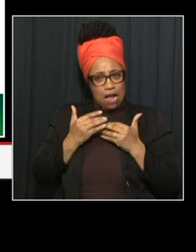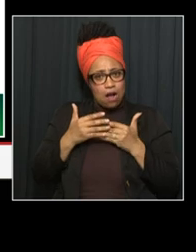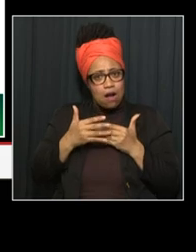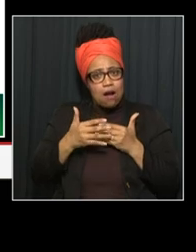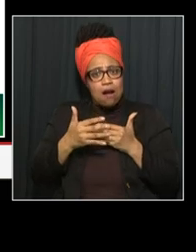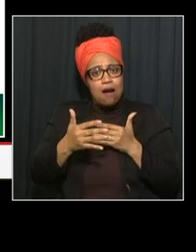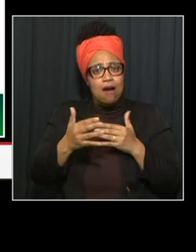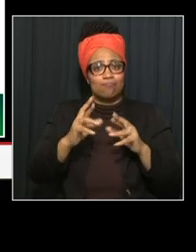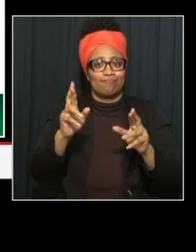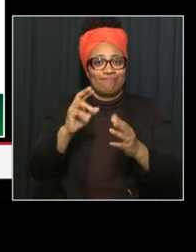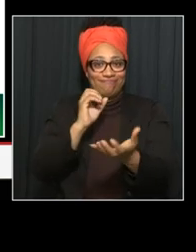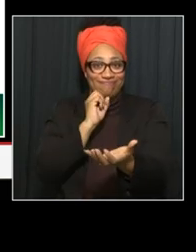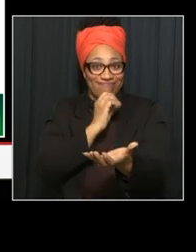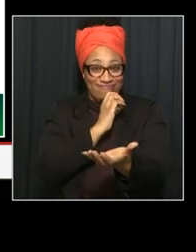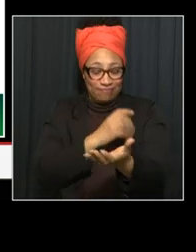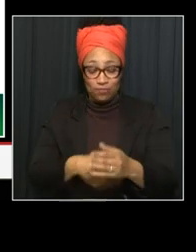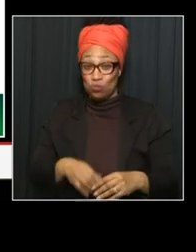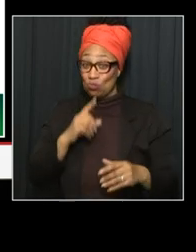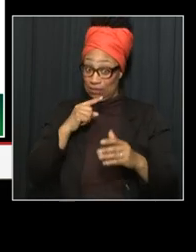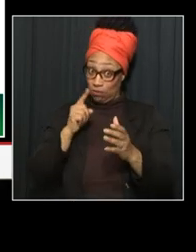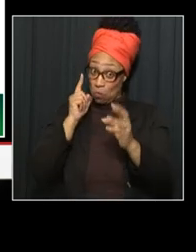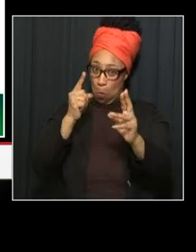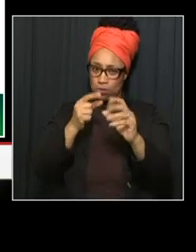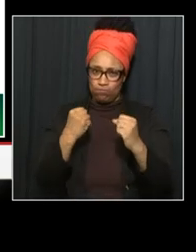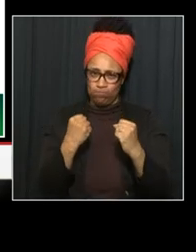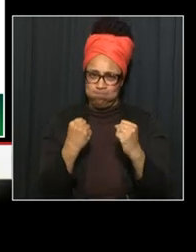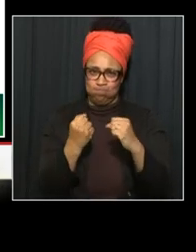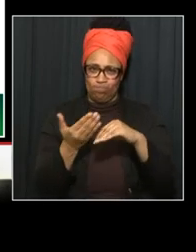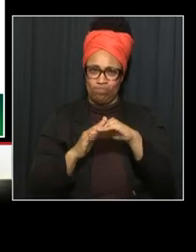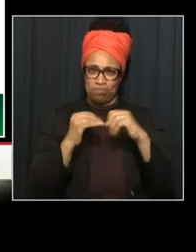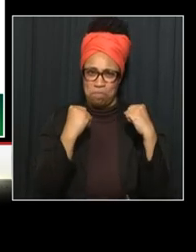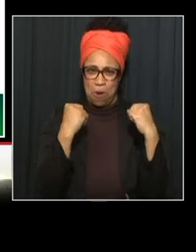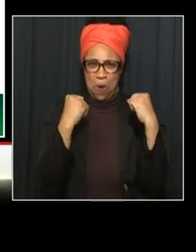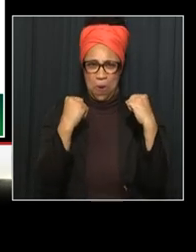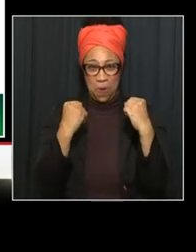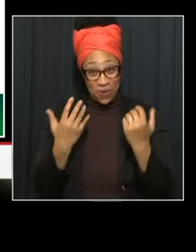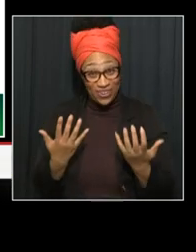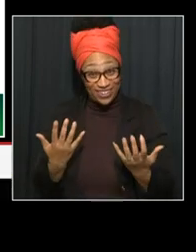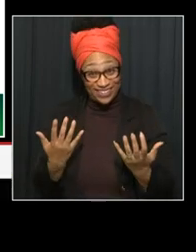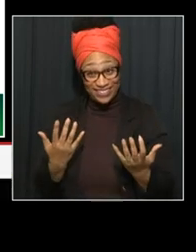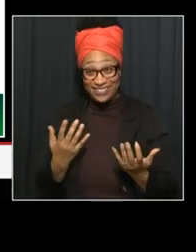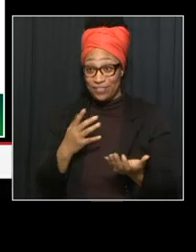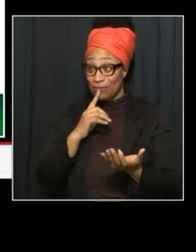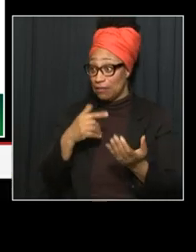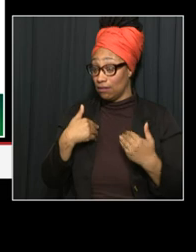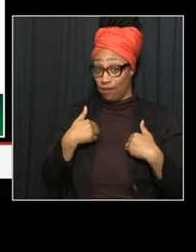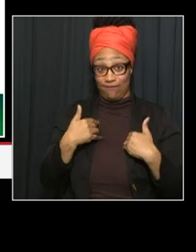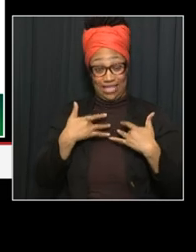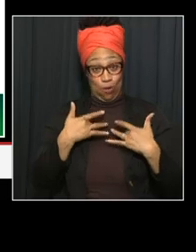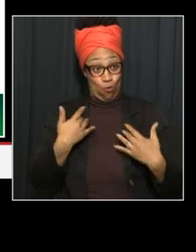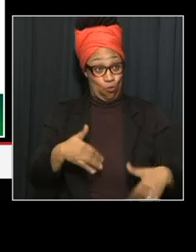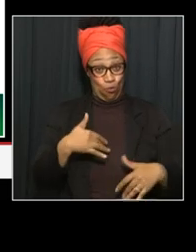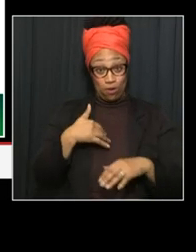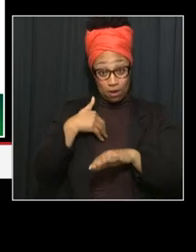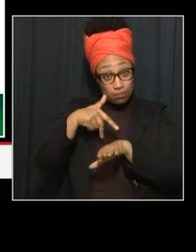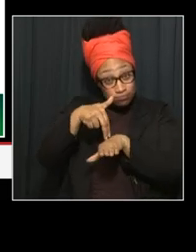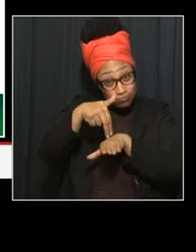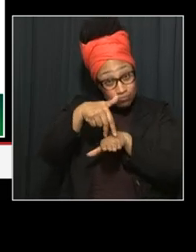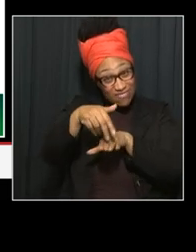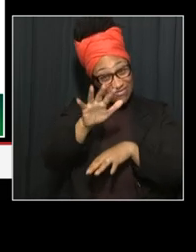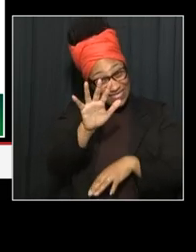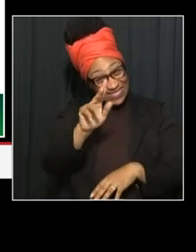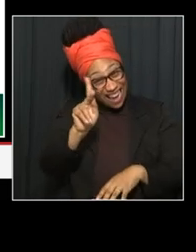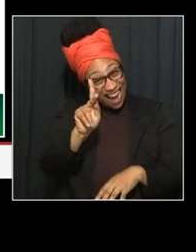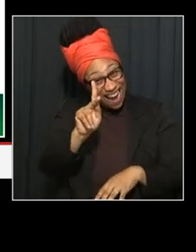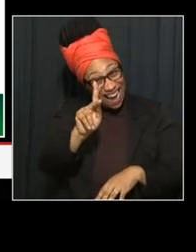cheered me on in that class because I wasn't sure I was going to finish it. But I also want to acknowledge and thank all of you